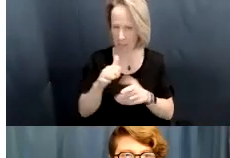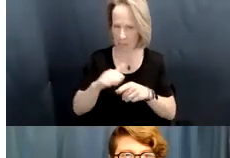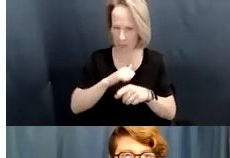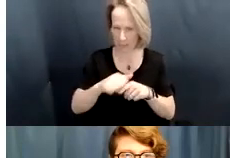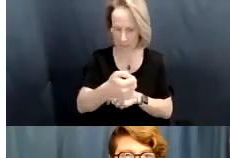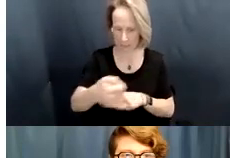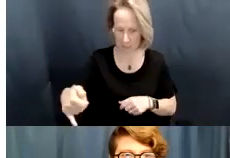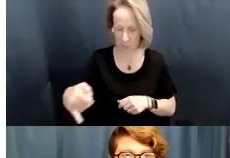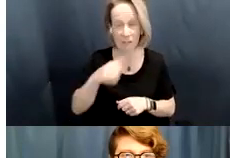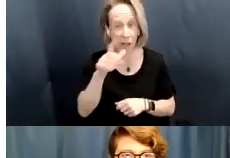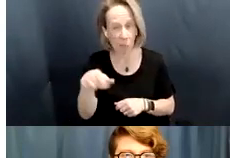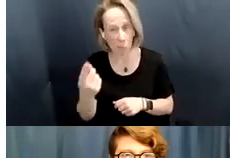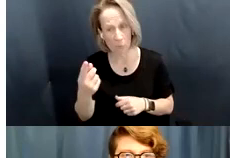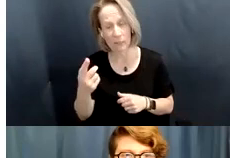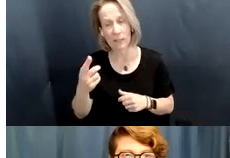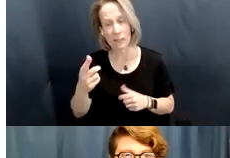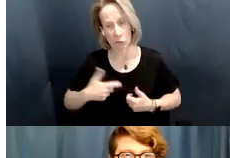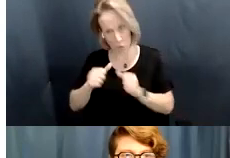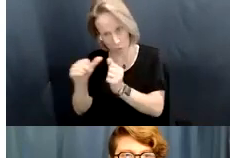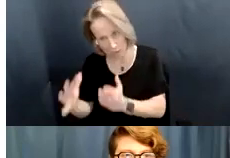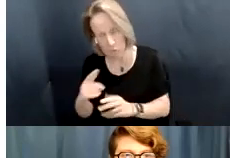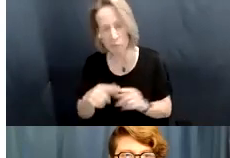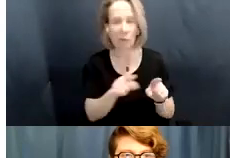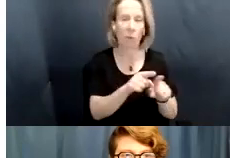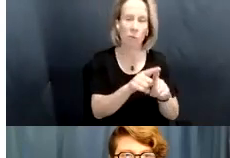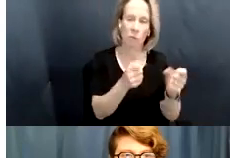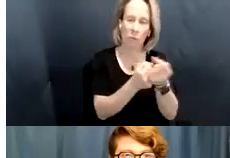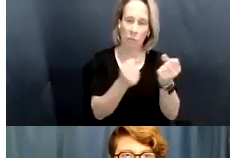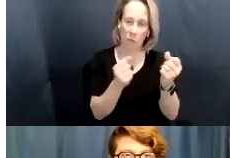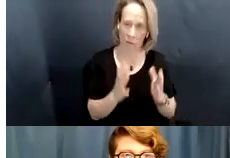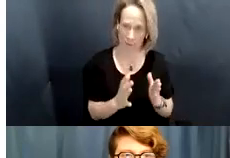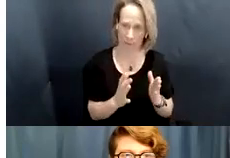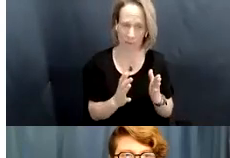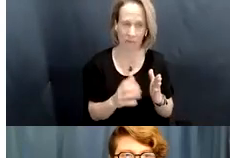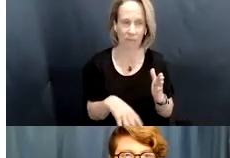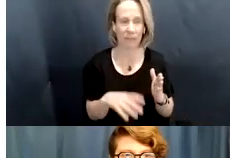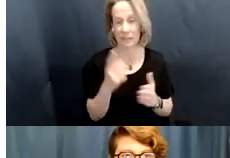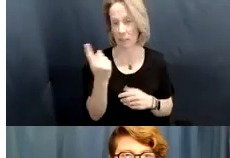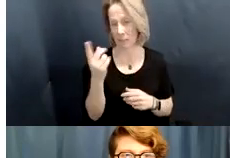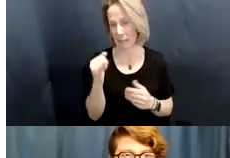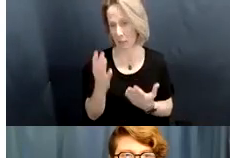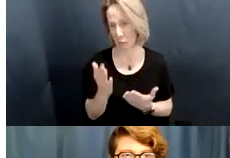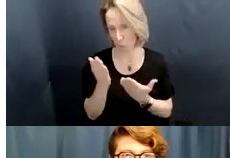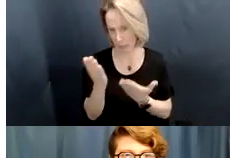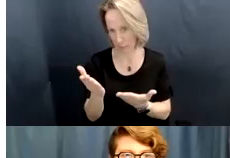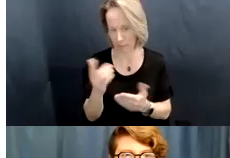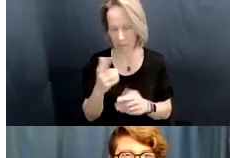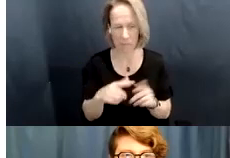advocates. So something that has been recommended by quite a